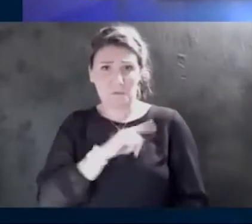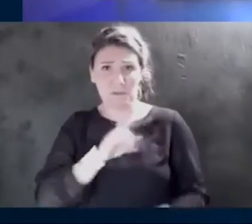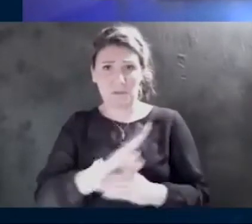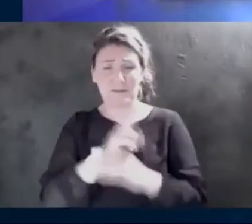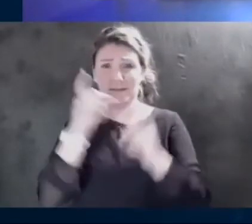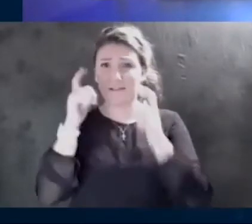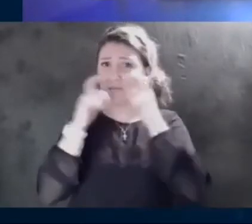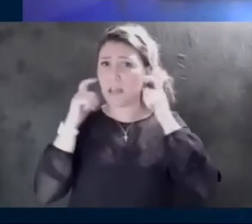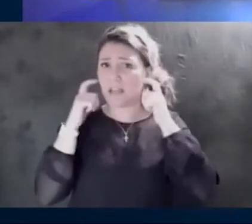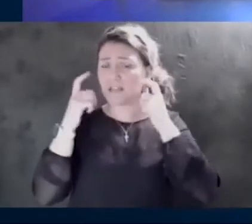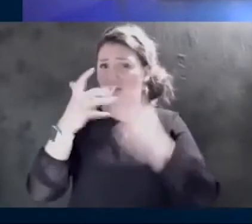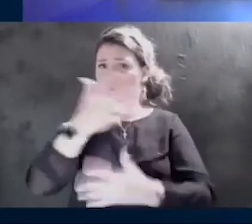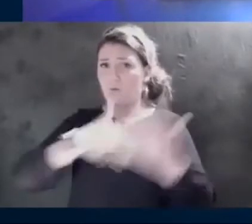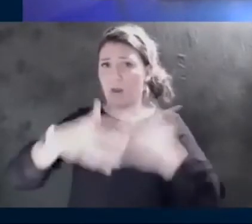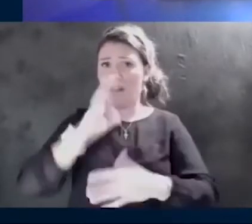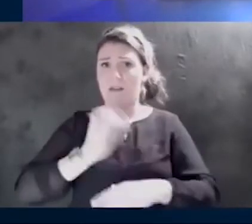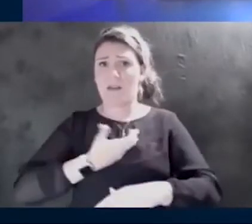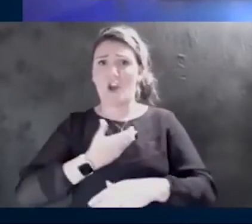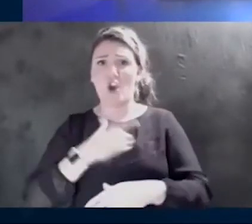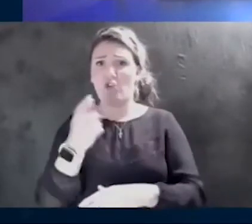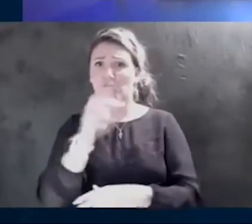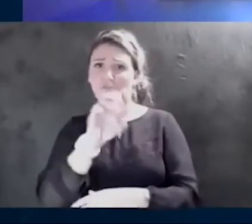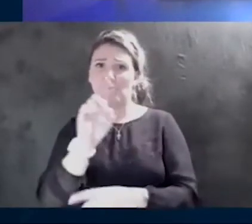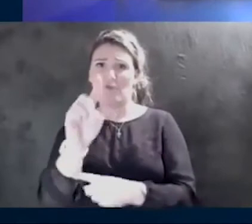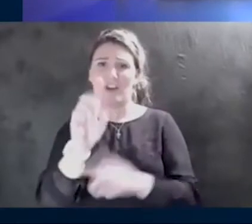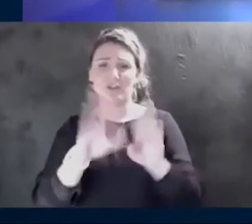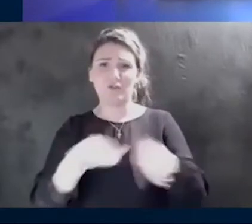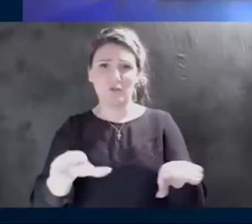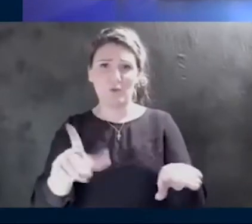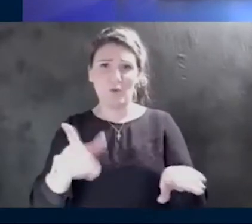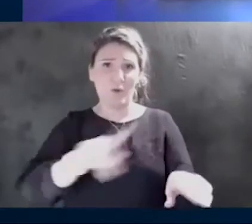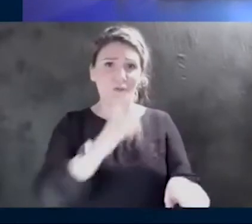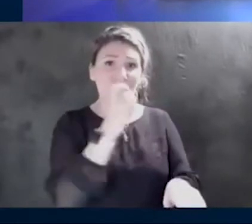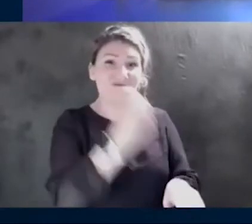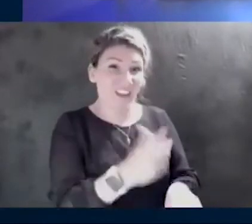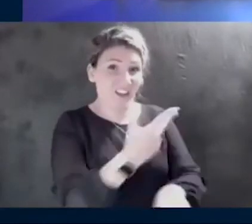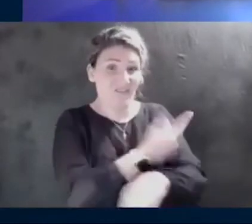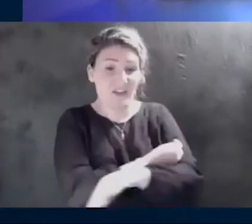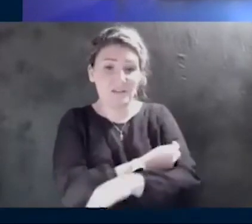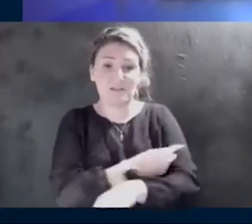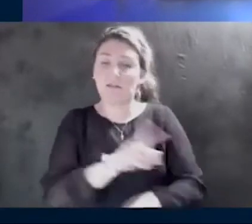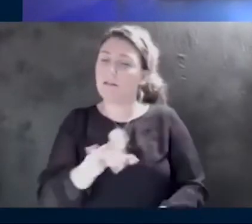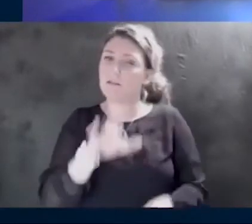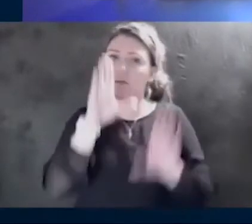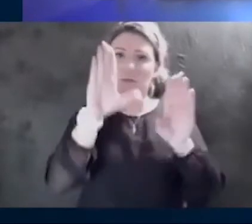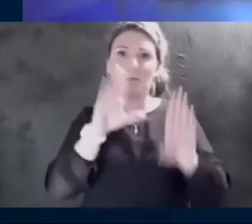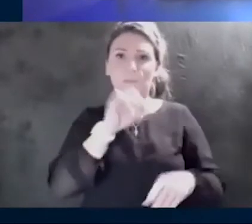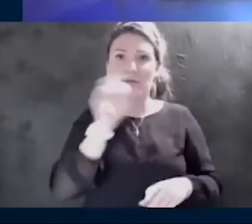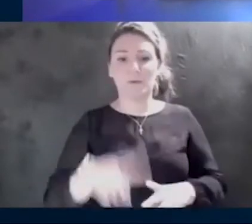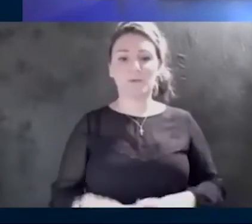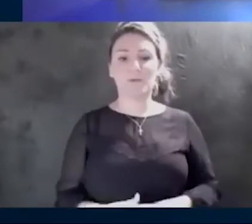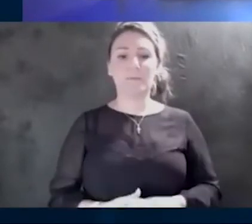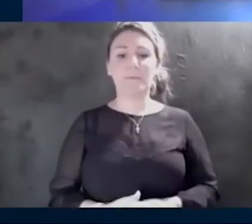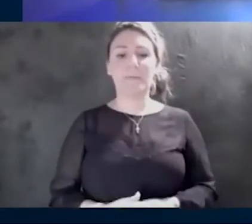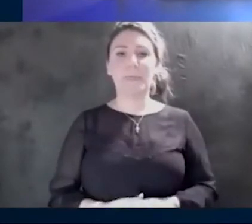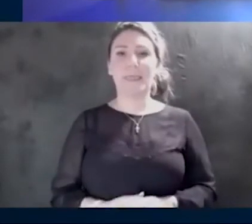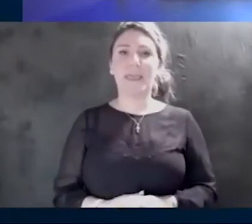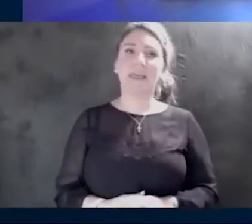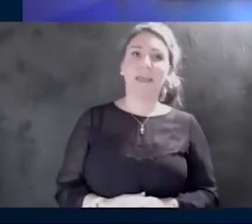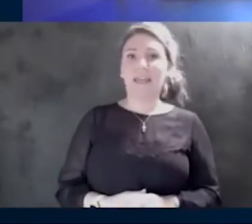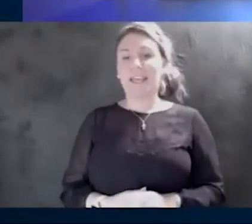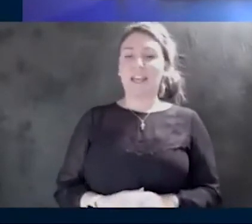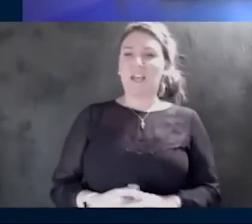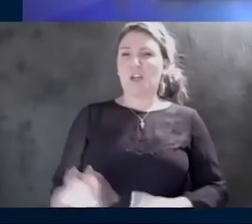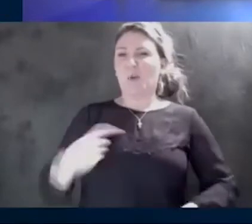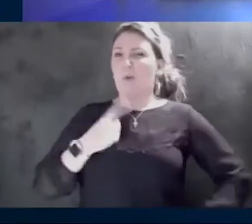around our grandchildren who are not vaccinated? Oh, gosh, that's a great question. Okay, we'll both take a little swing at this, and I'll take any